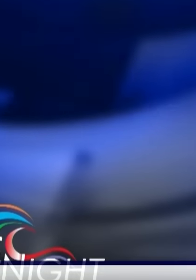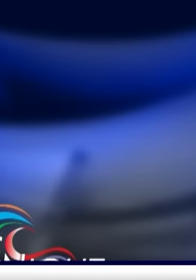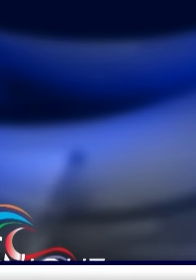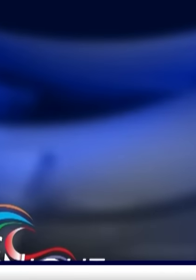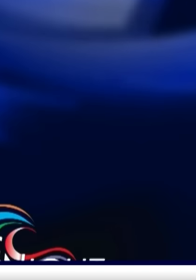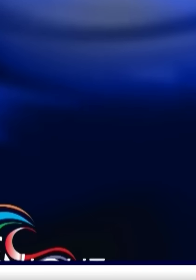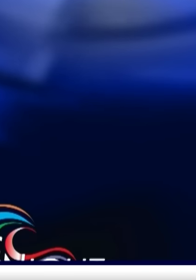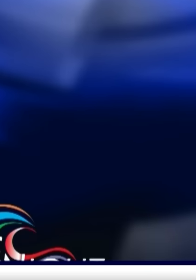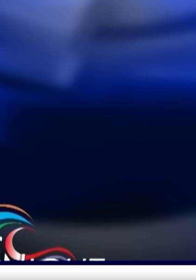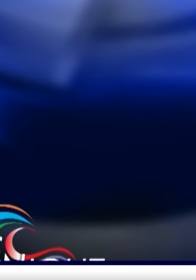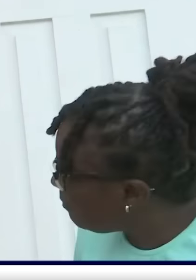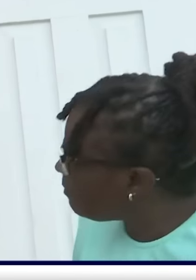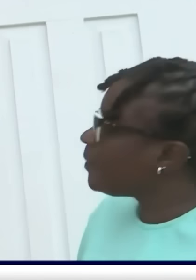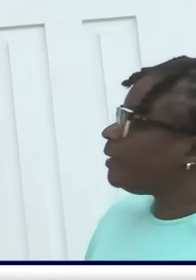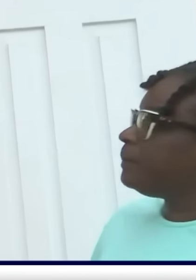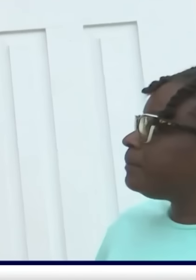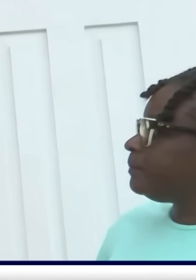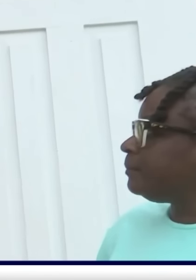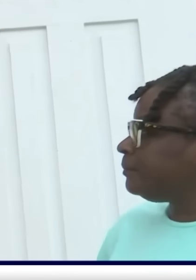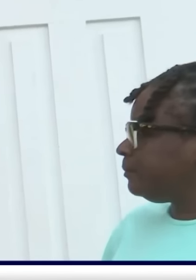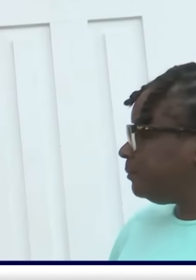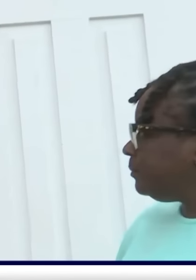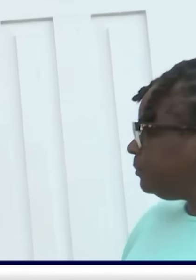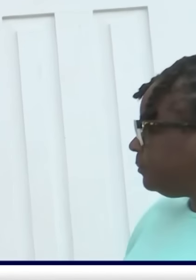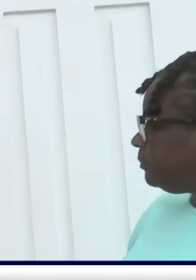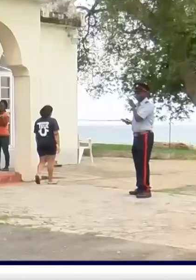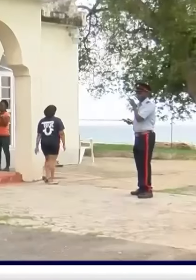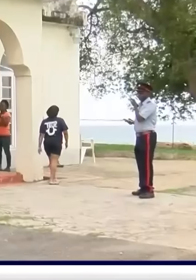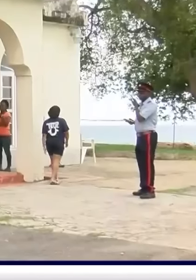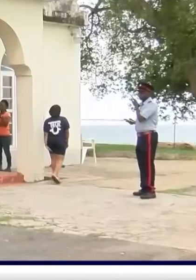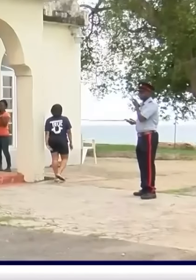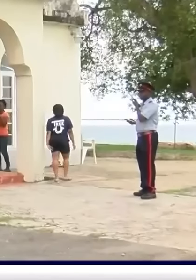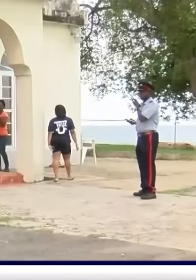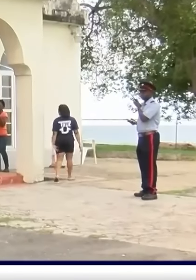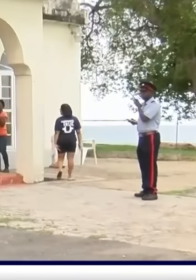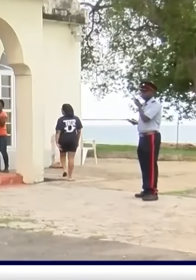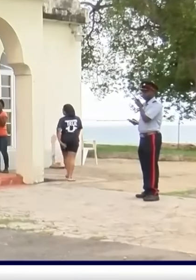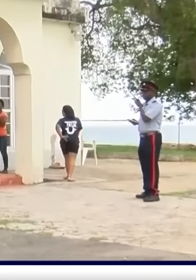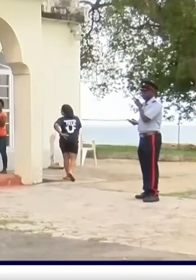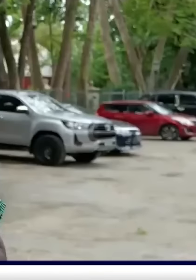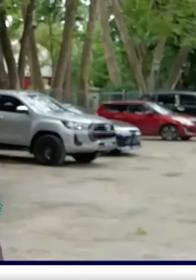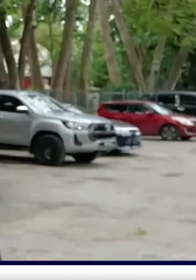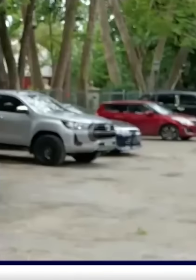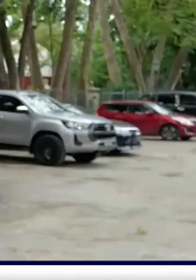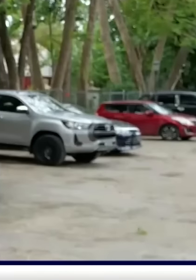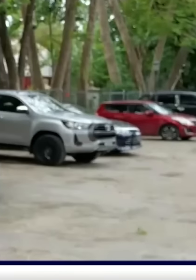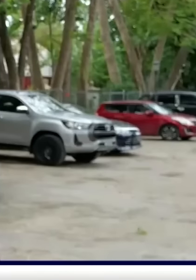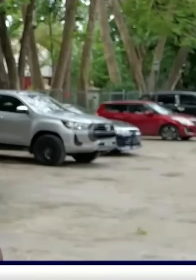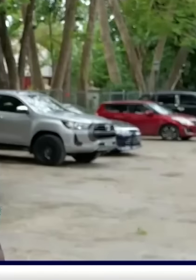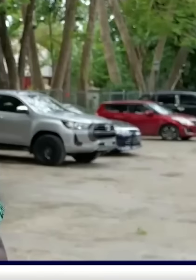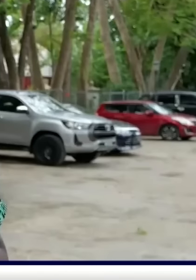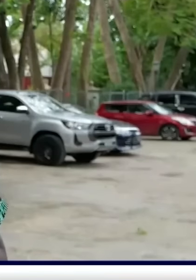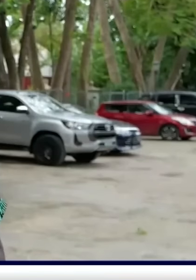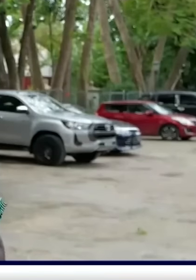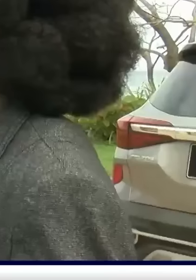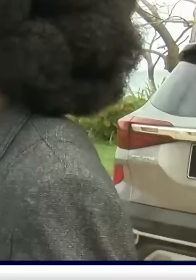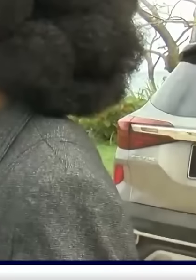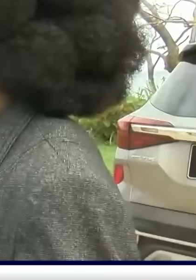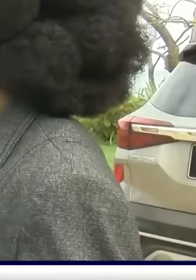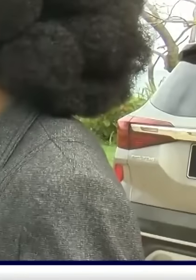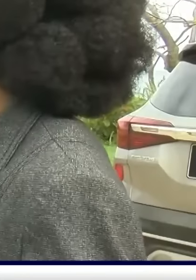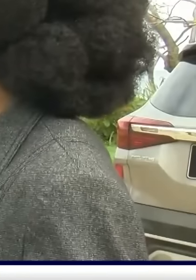The news tonight, St. James North voted for a new representative today. The candidates in today's by-election remain